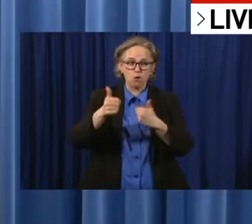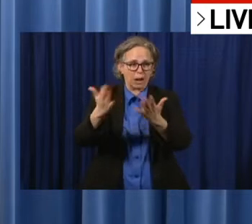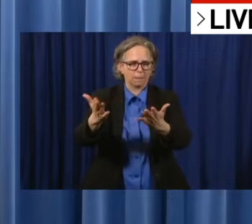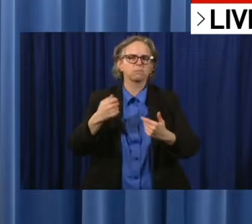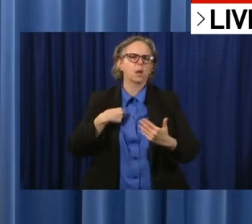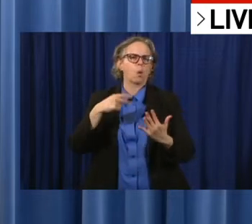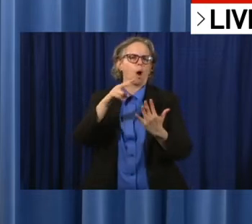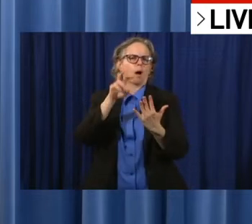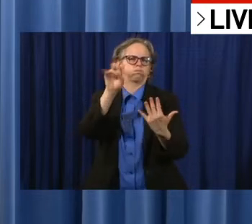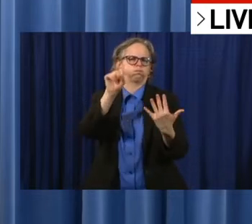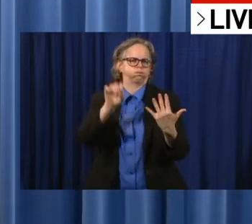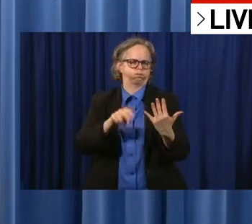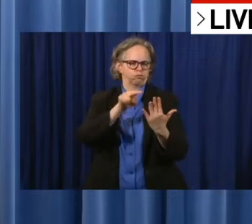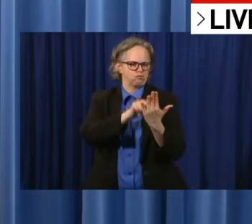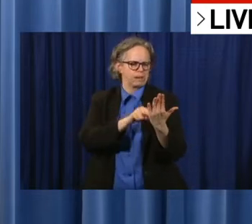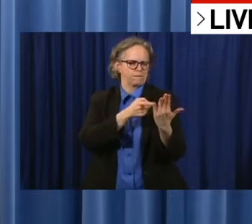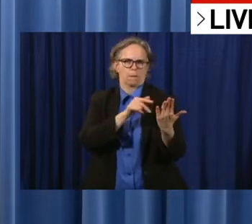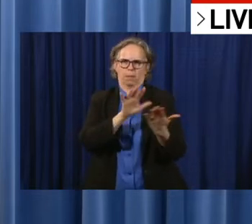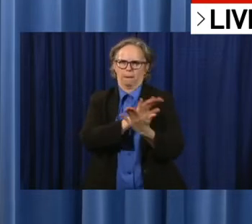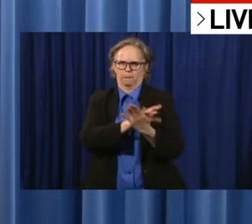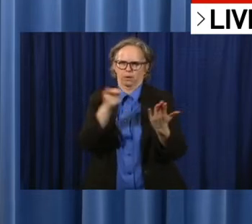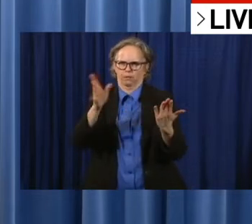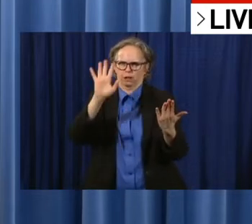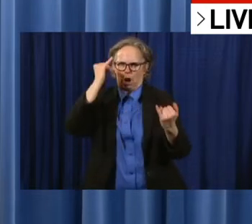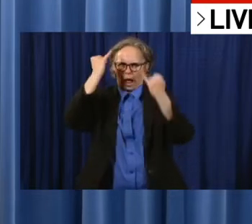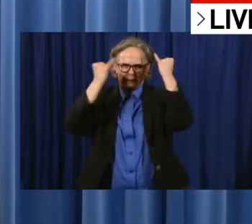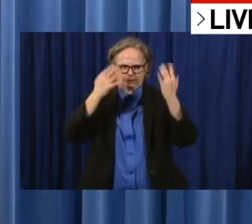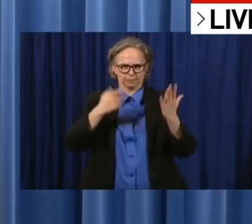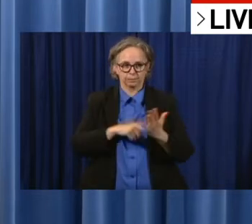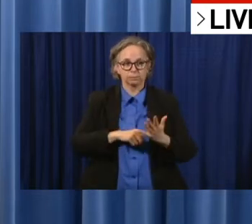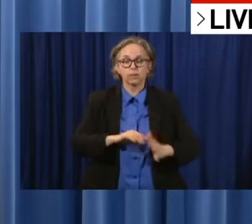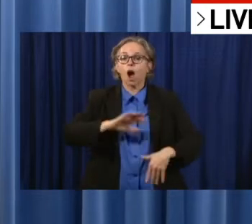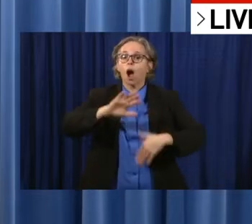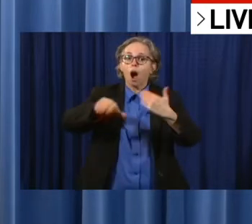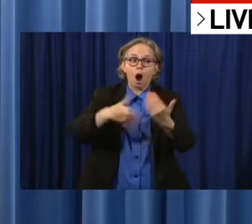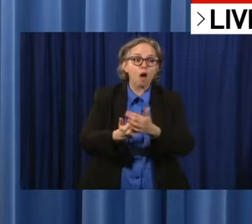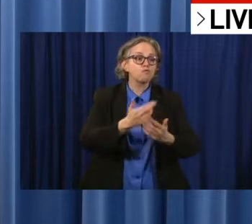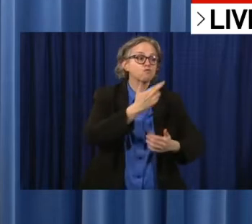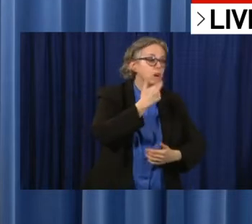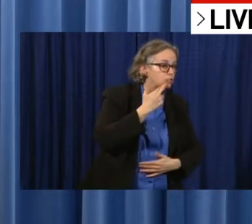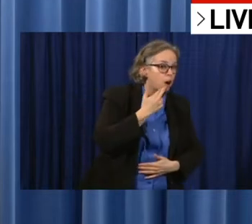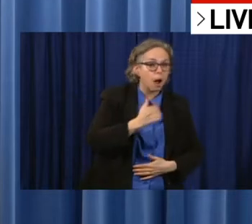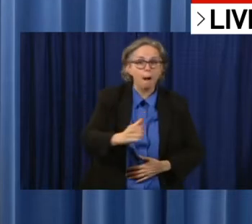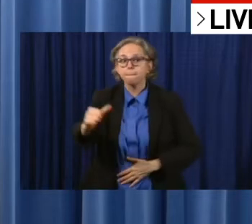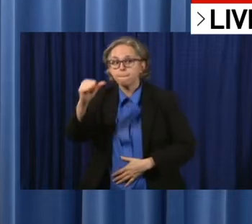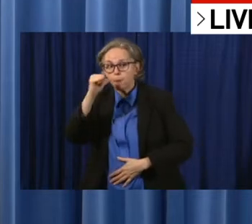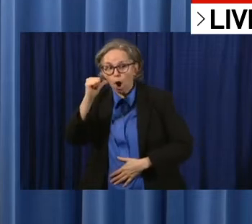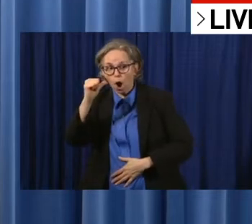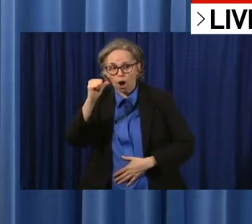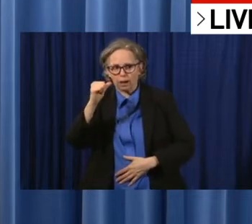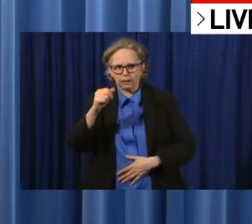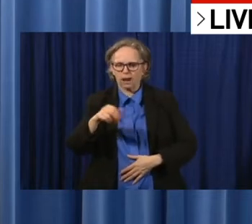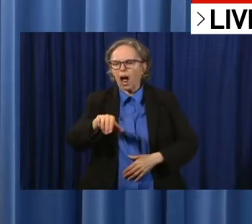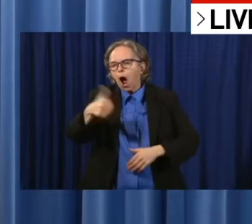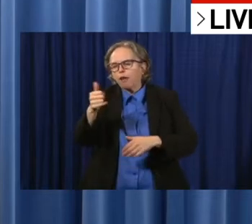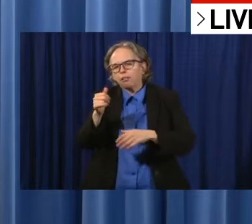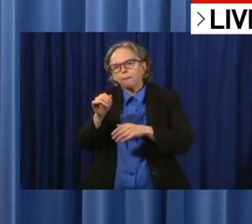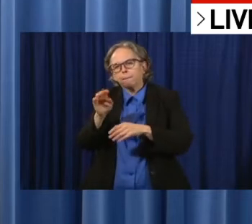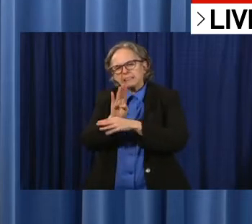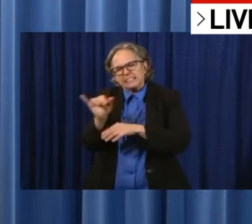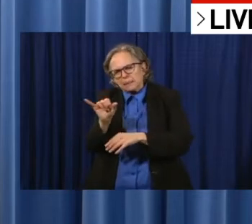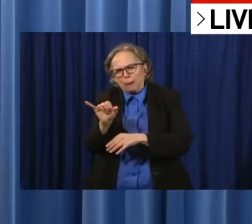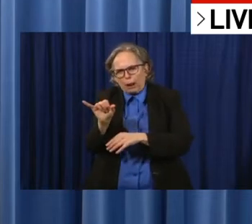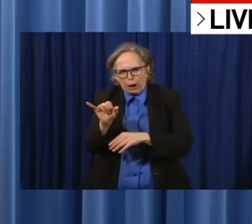Restaurants and bars to reopen. All restaurants, bars, and other like businesses and operations in the state which have the